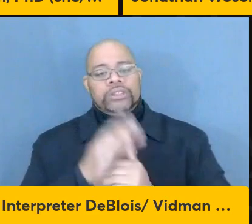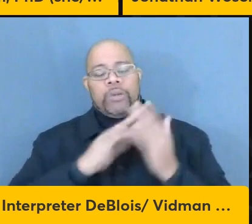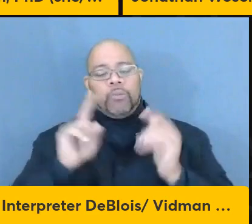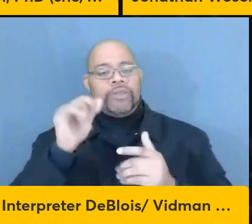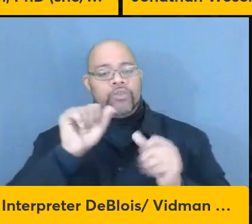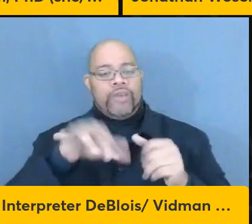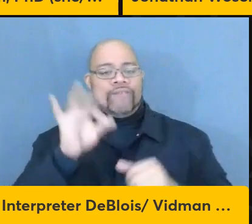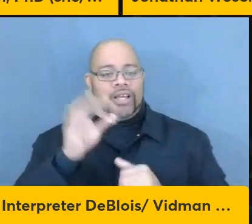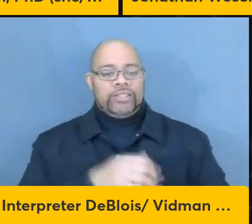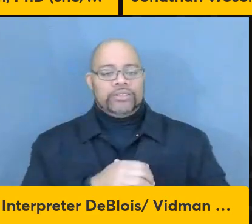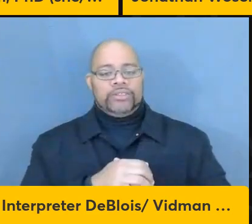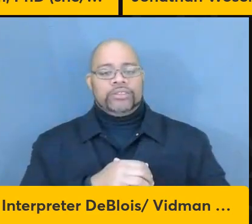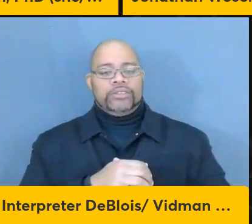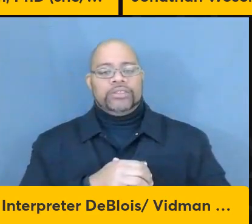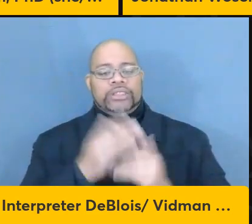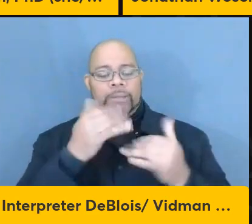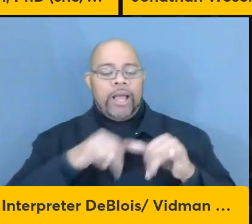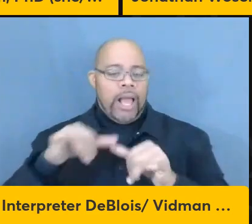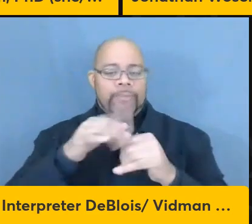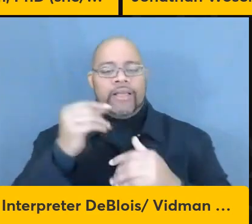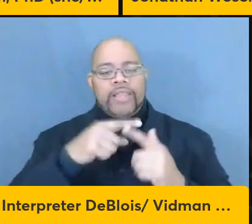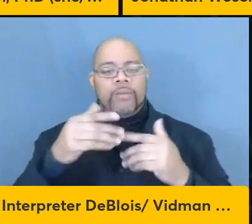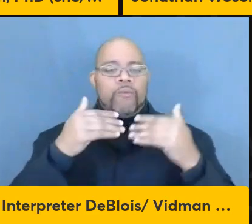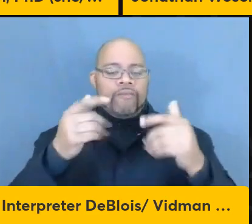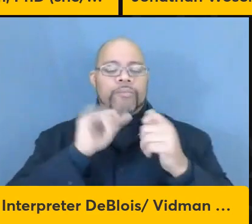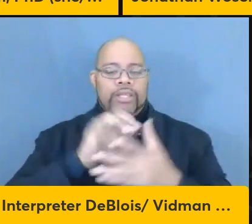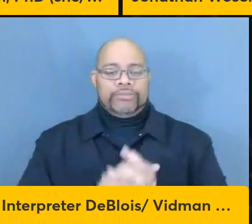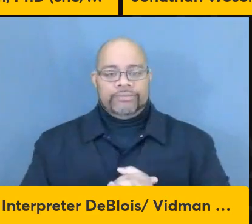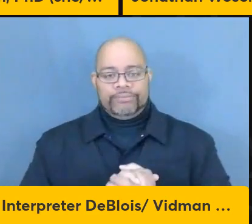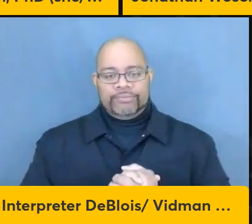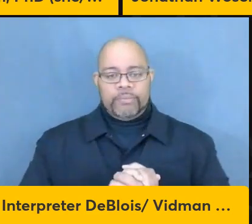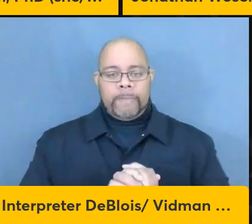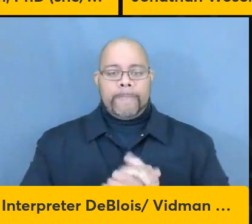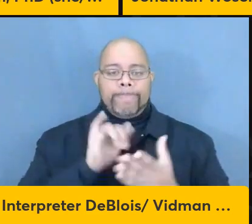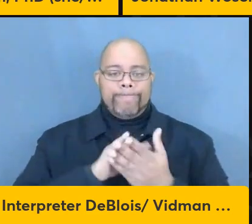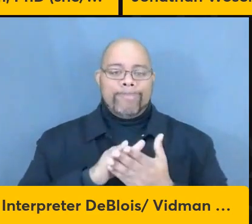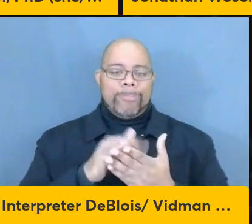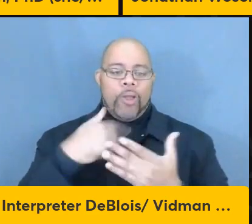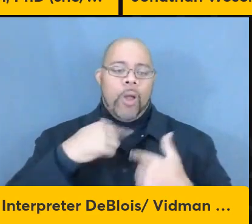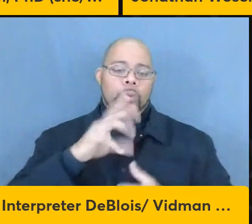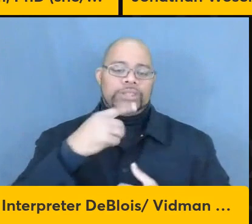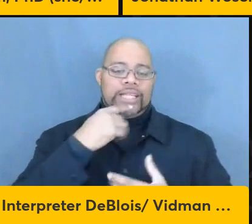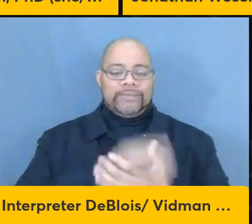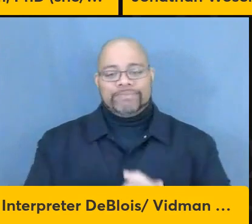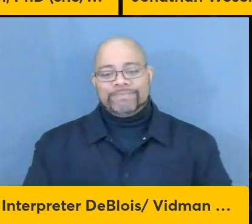you can find commonality with, and then move on from there. So that's what I would say.